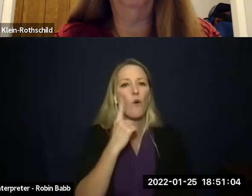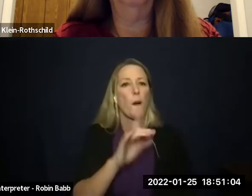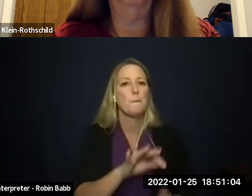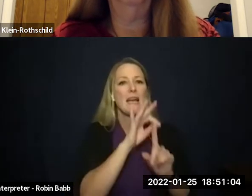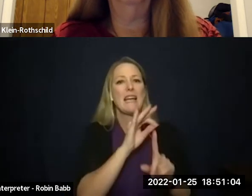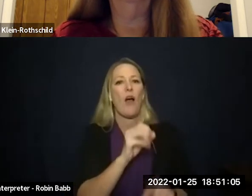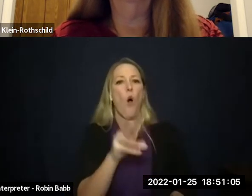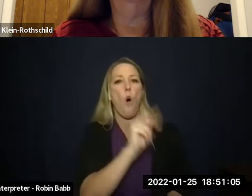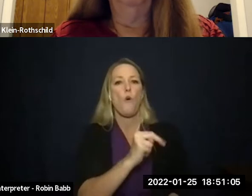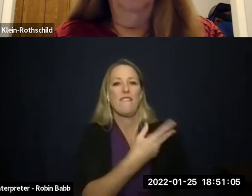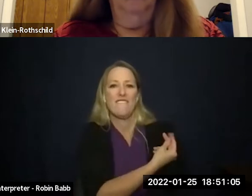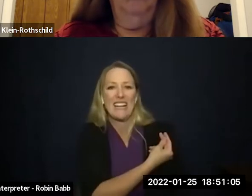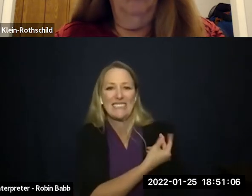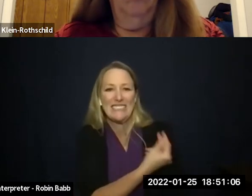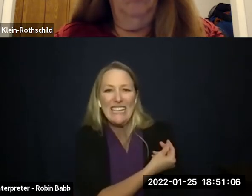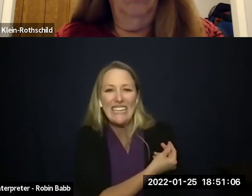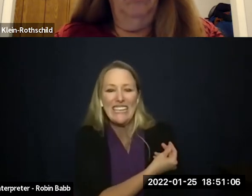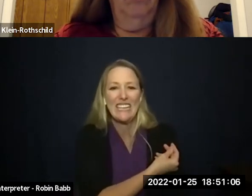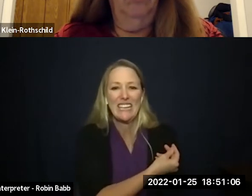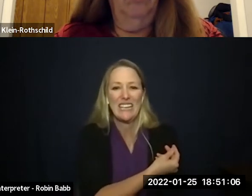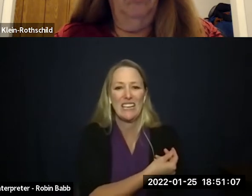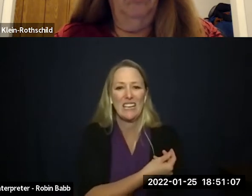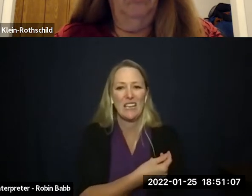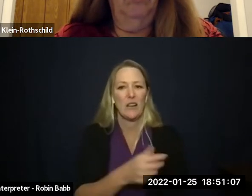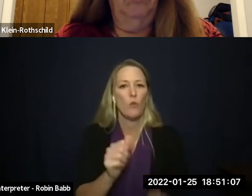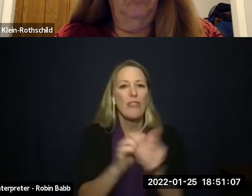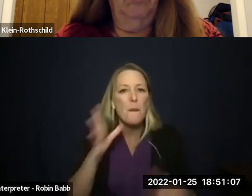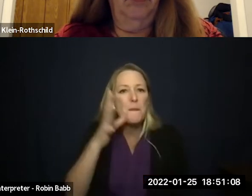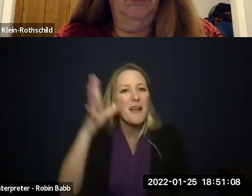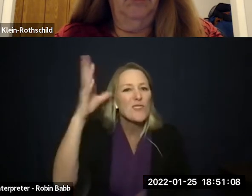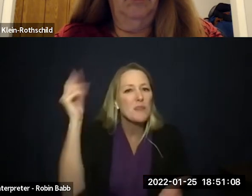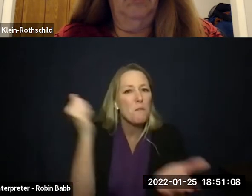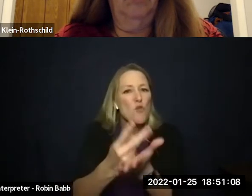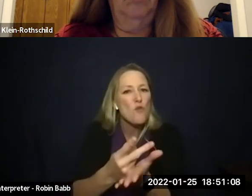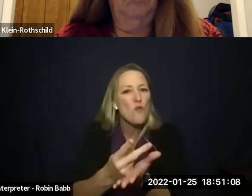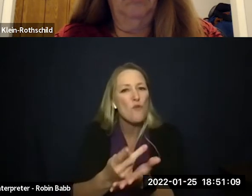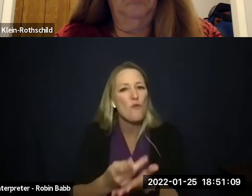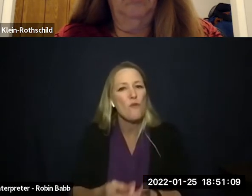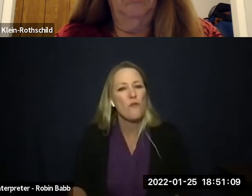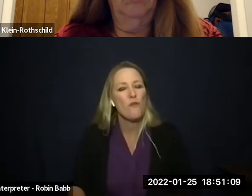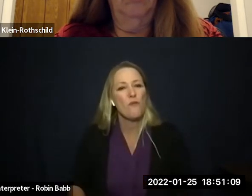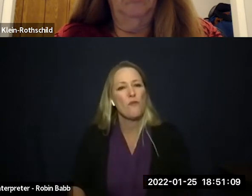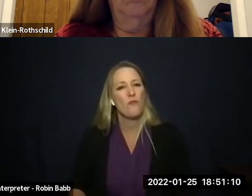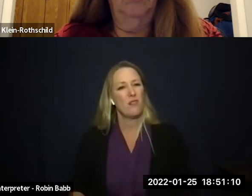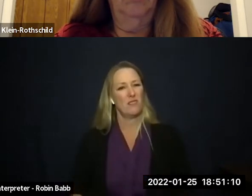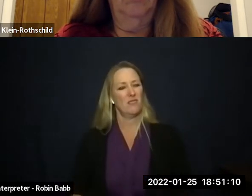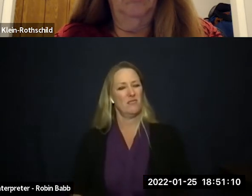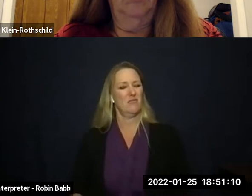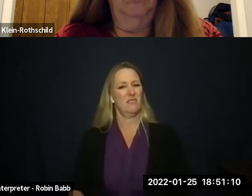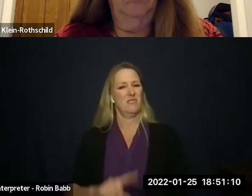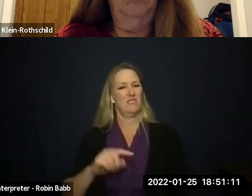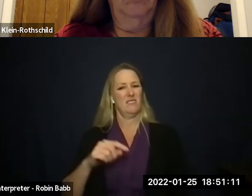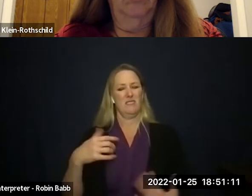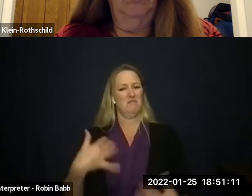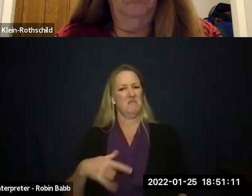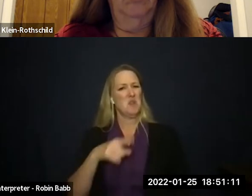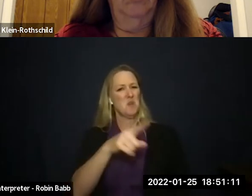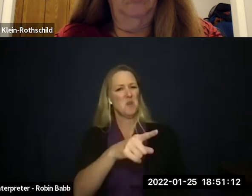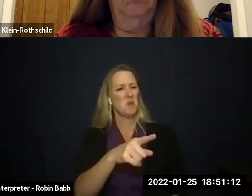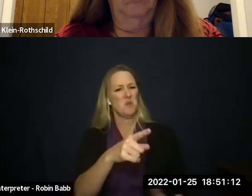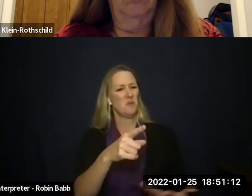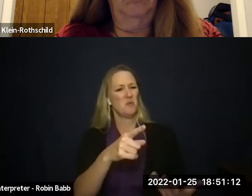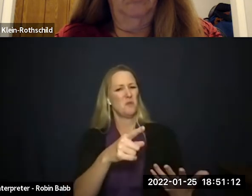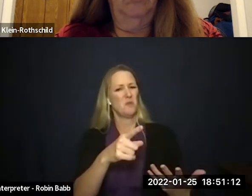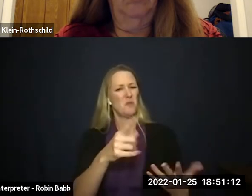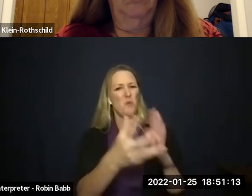own vaccination without their parents permission so this is once again taking